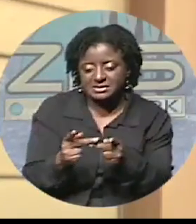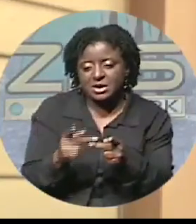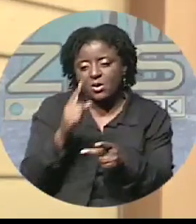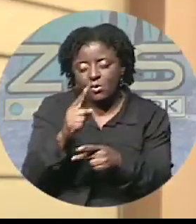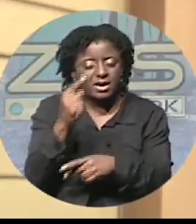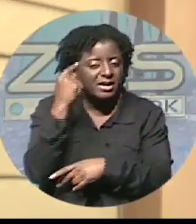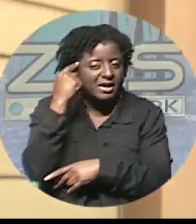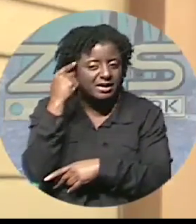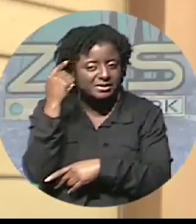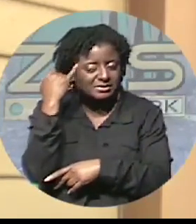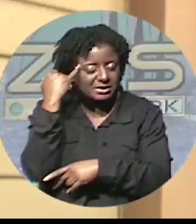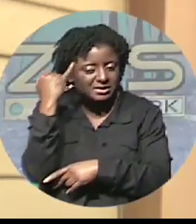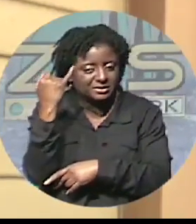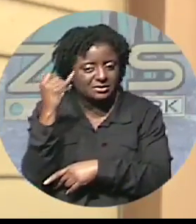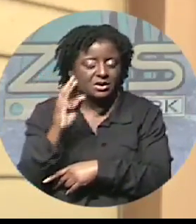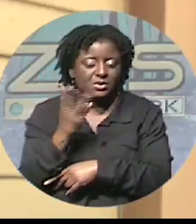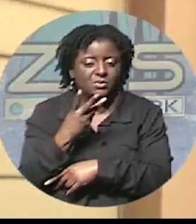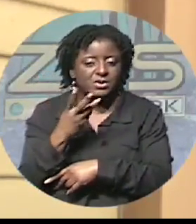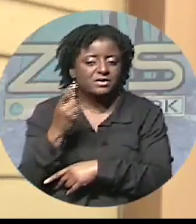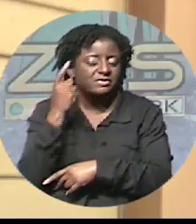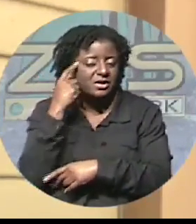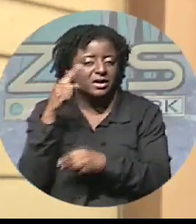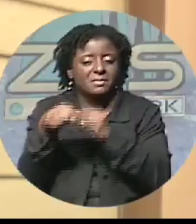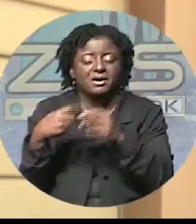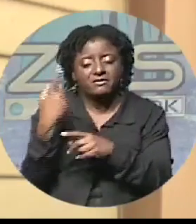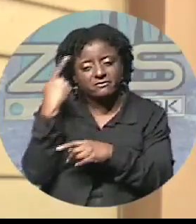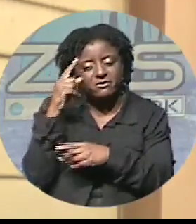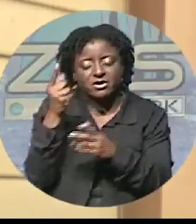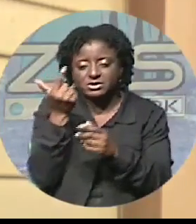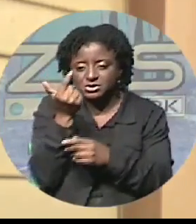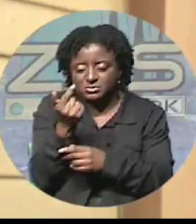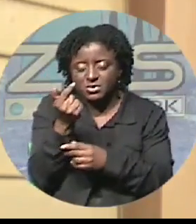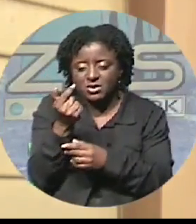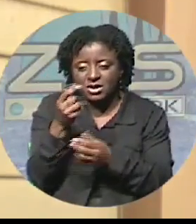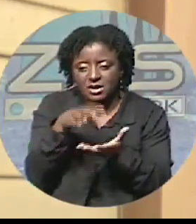considering for small quantities of marijuana, but I don't think anybody is